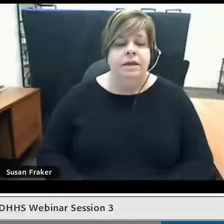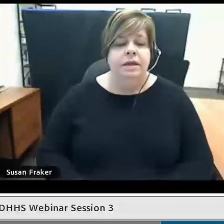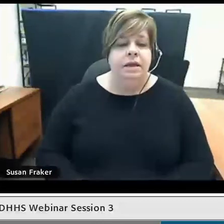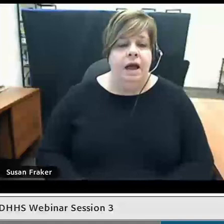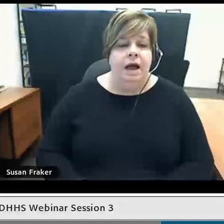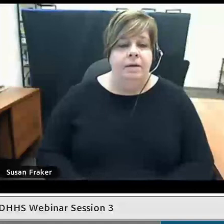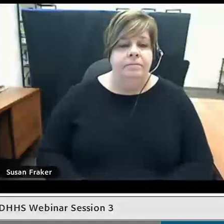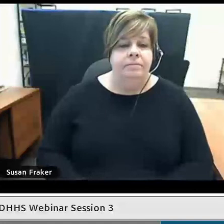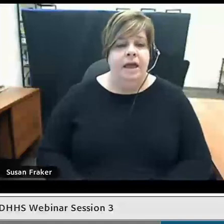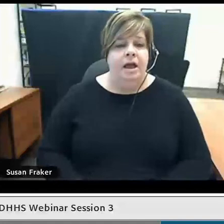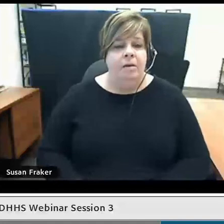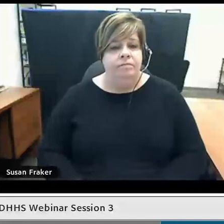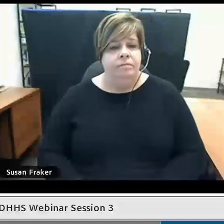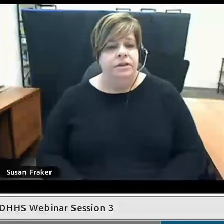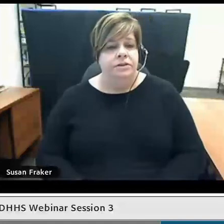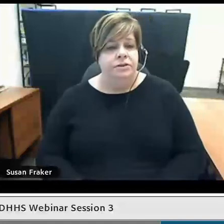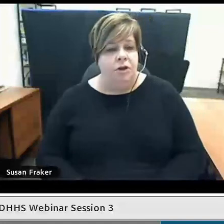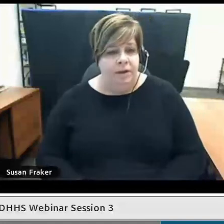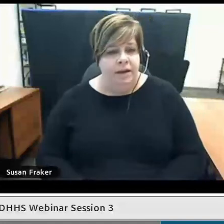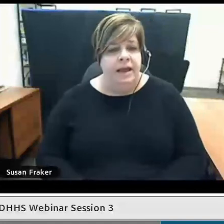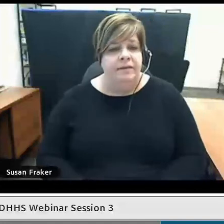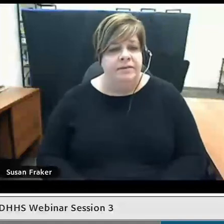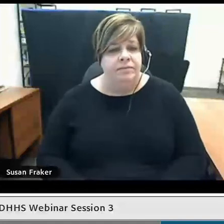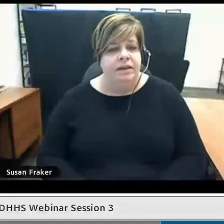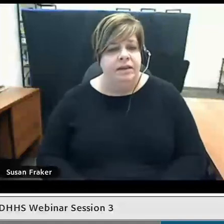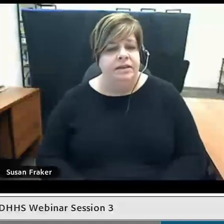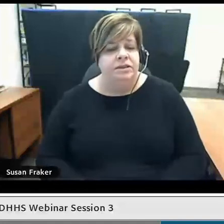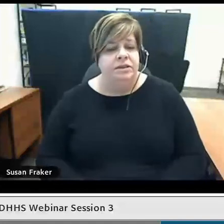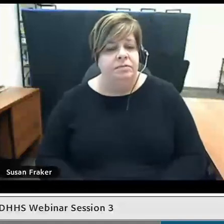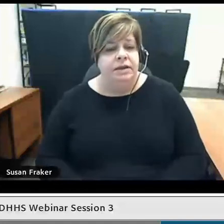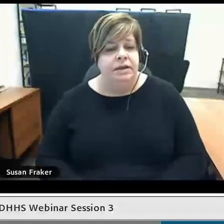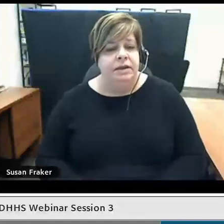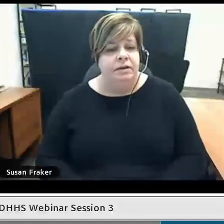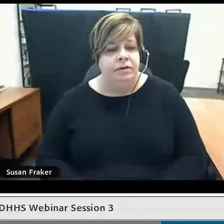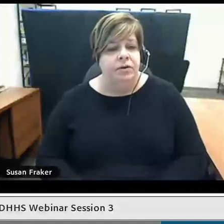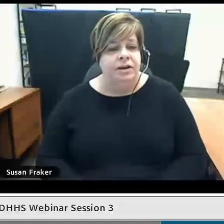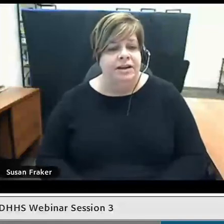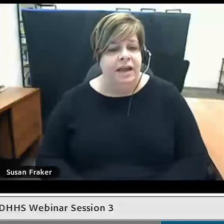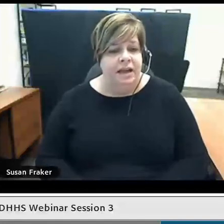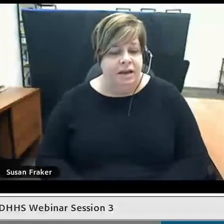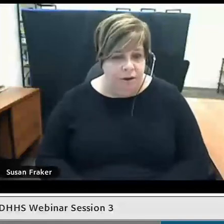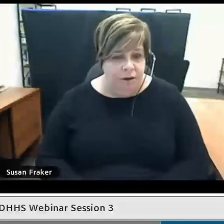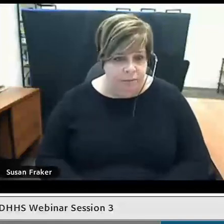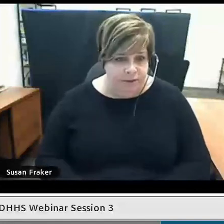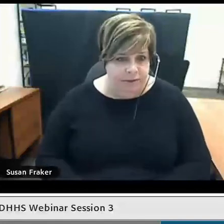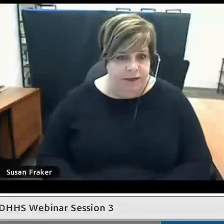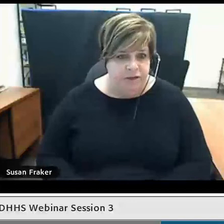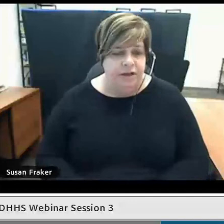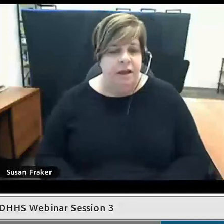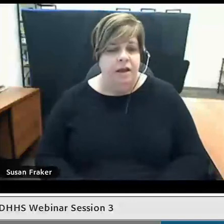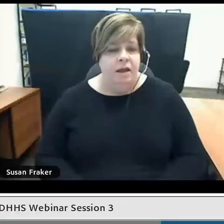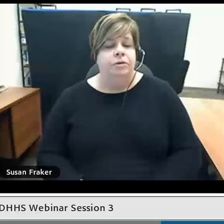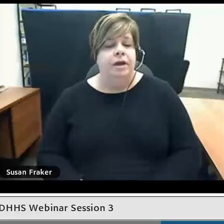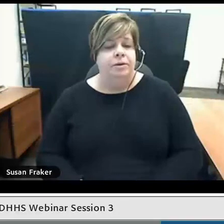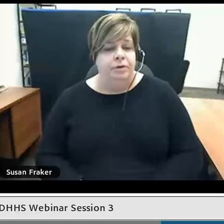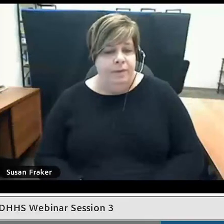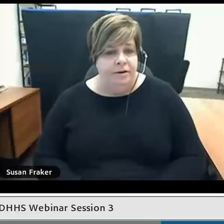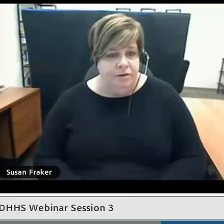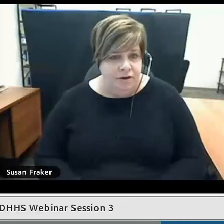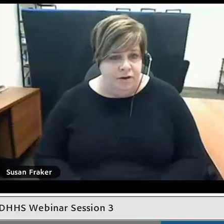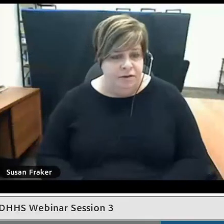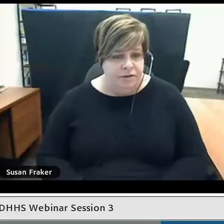would be to help determine if something needs to be reviewed in a second appointment with the patient when you're